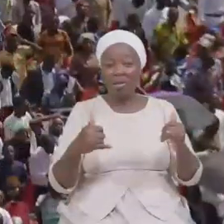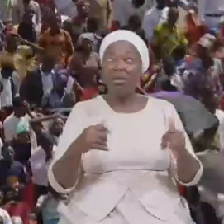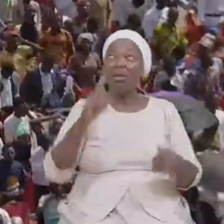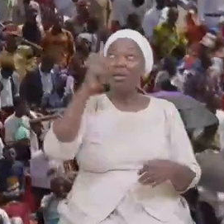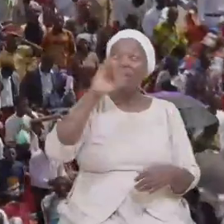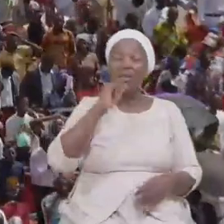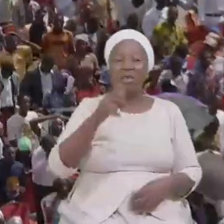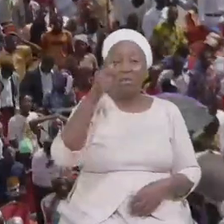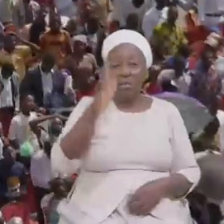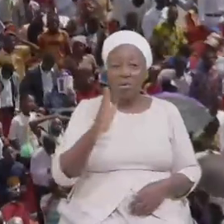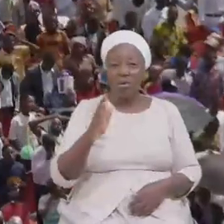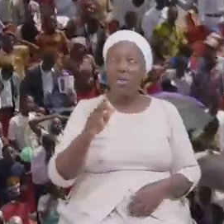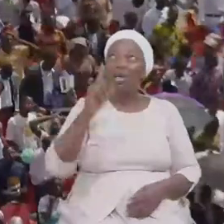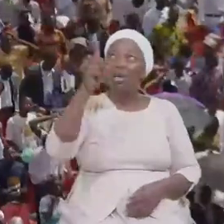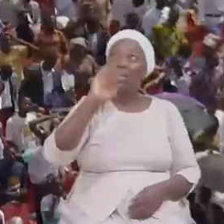His creator,